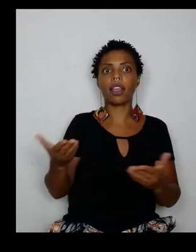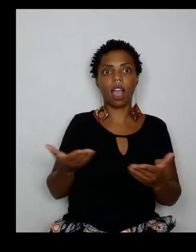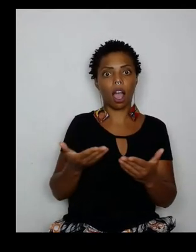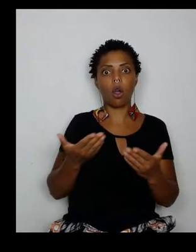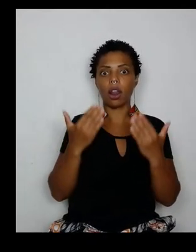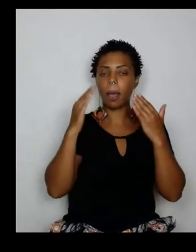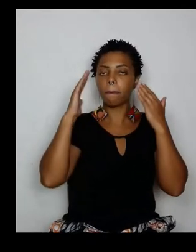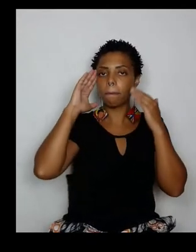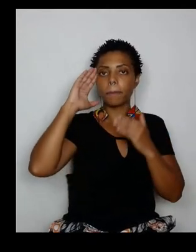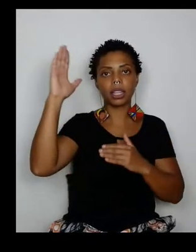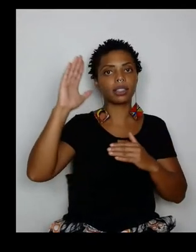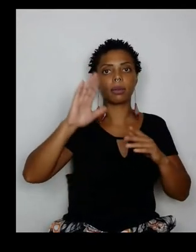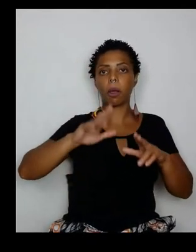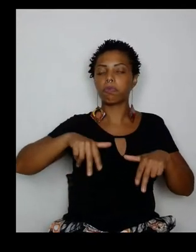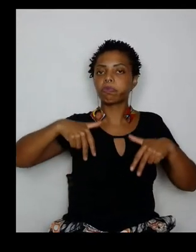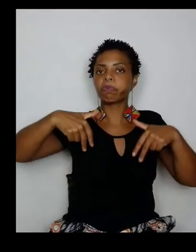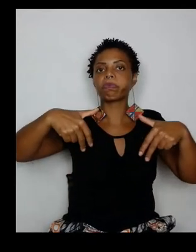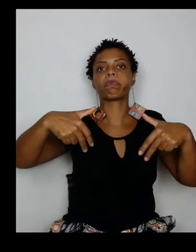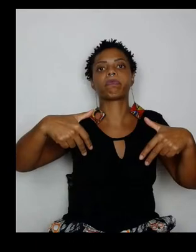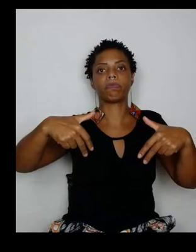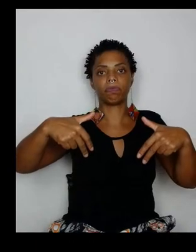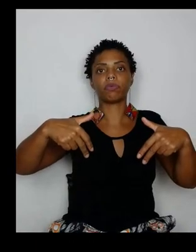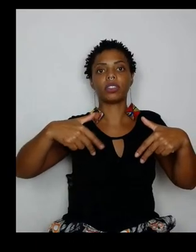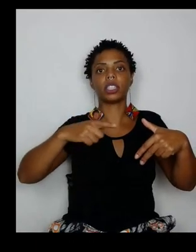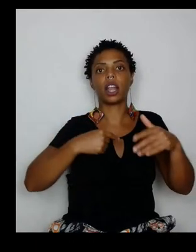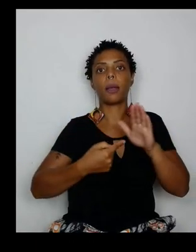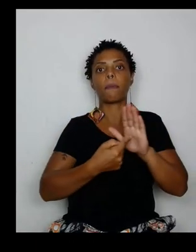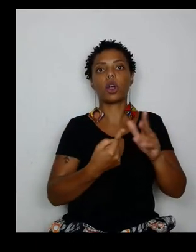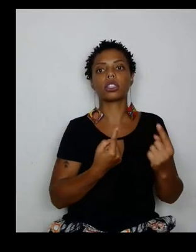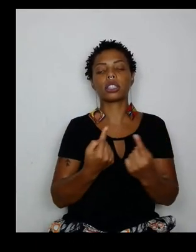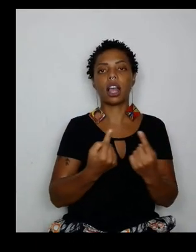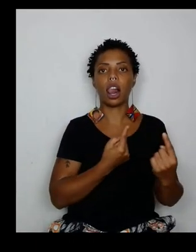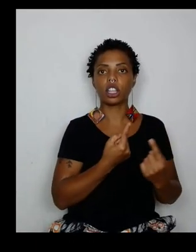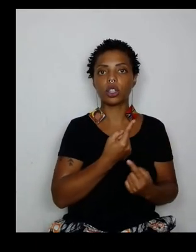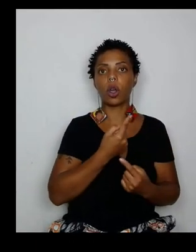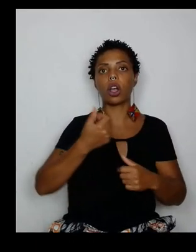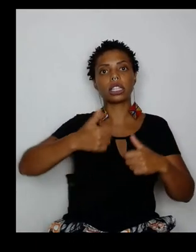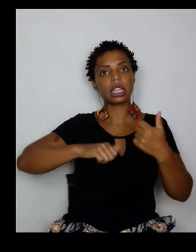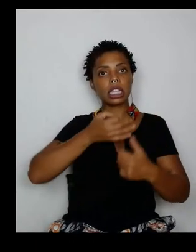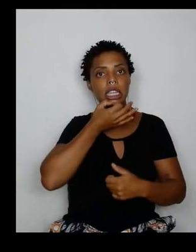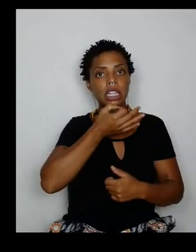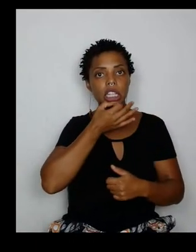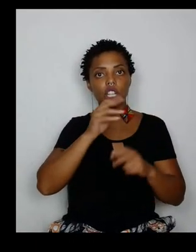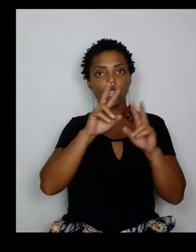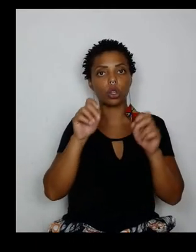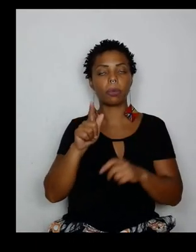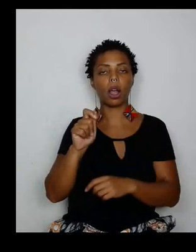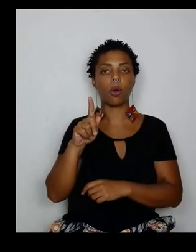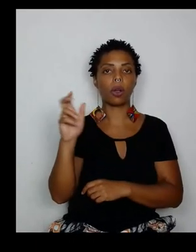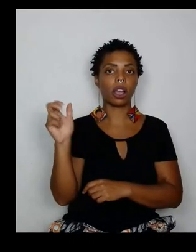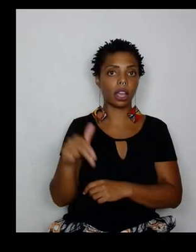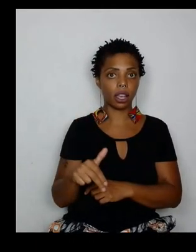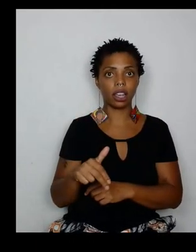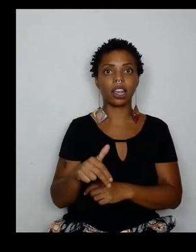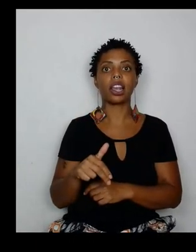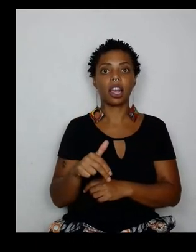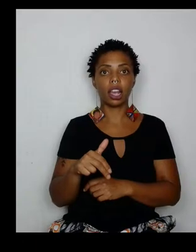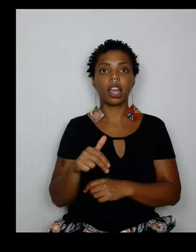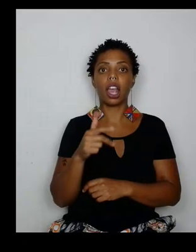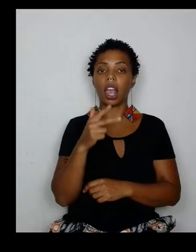as cohen rightly noted their critiques of gogan i think there are ways to shift the conversation on